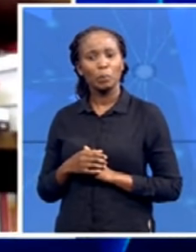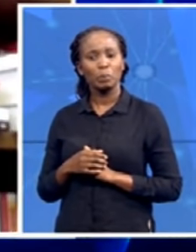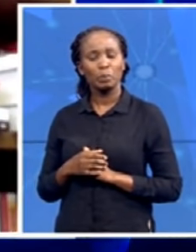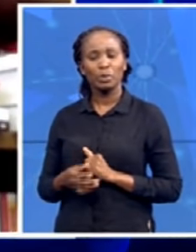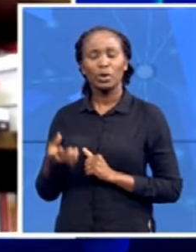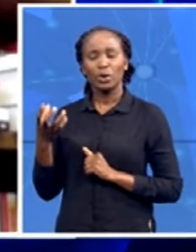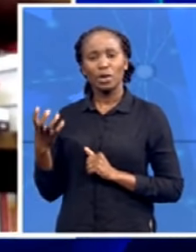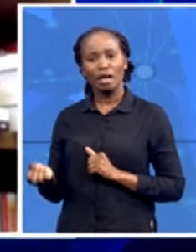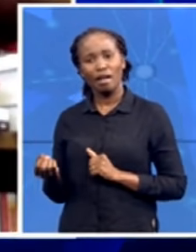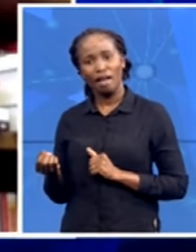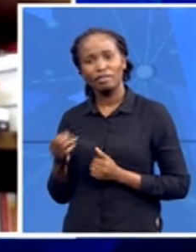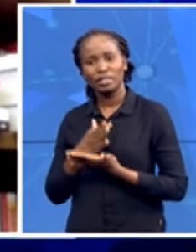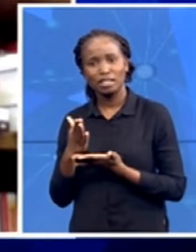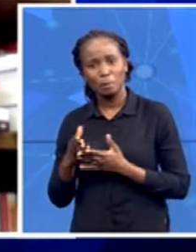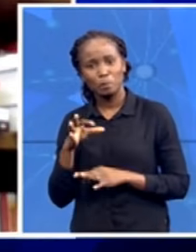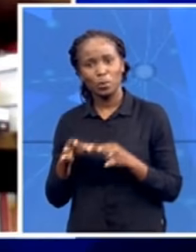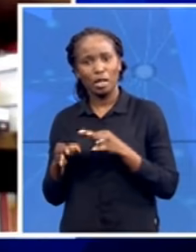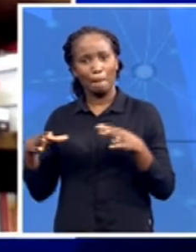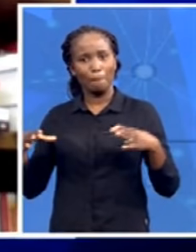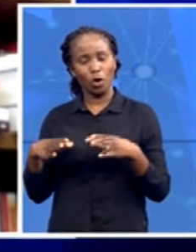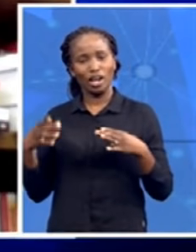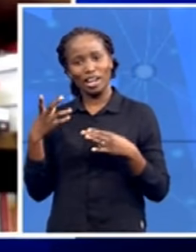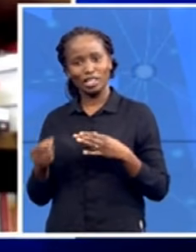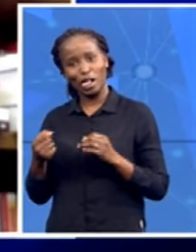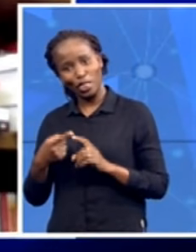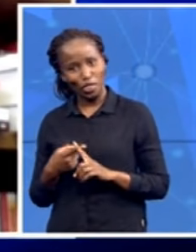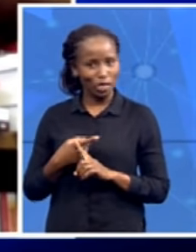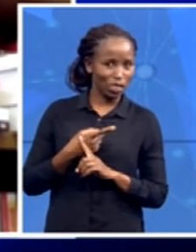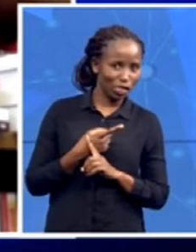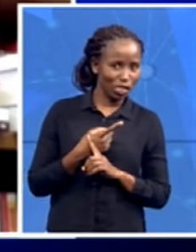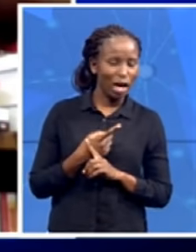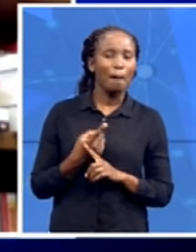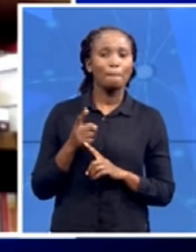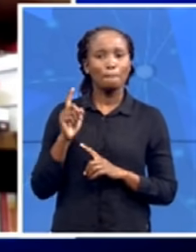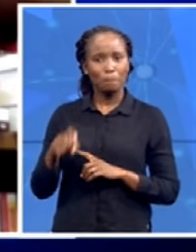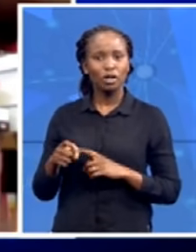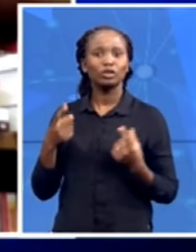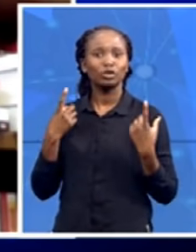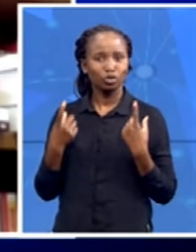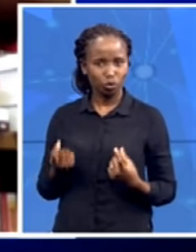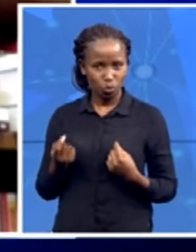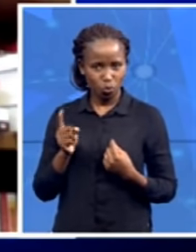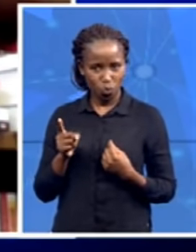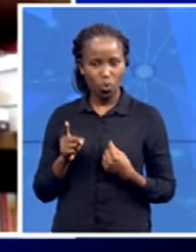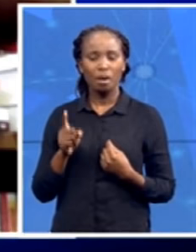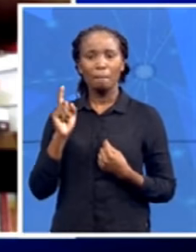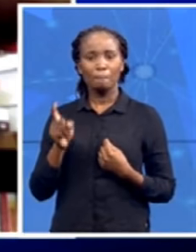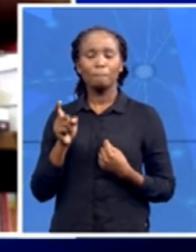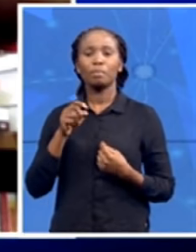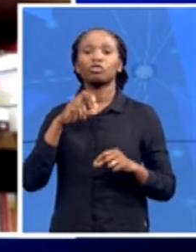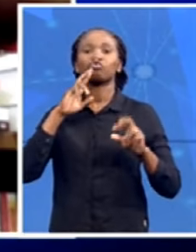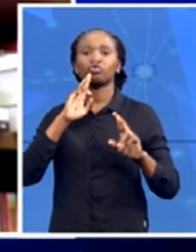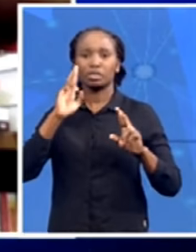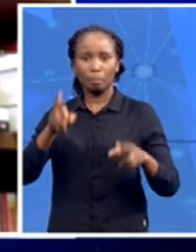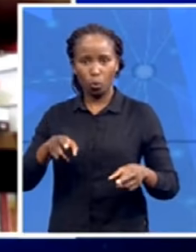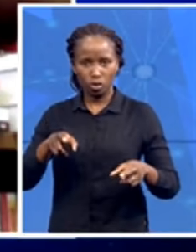have to, respond to the plight of the poorest of the poor on the